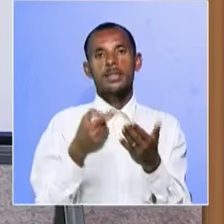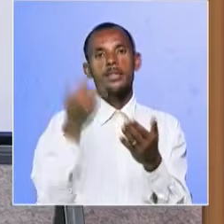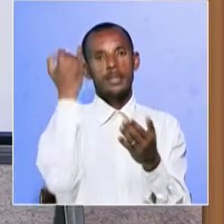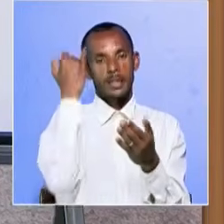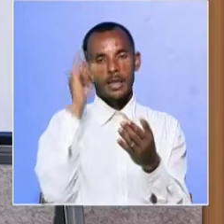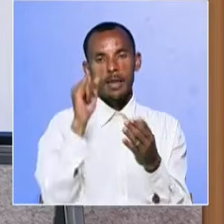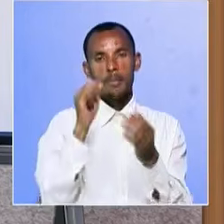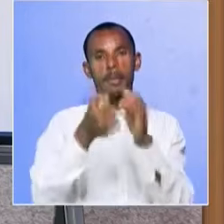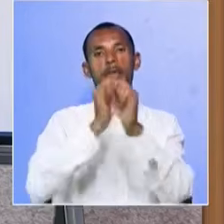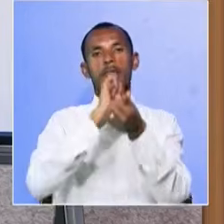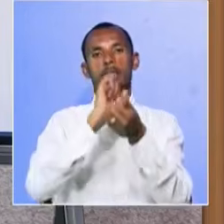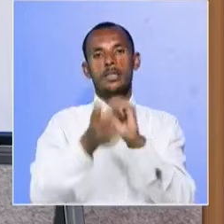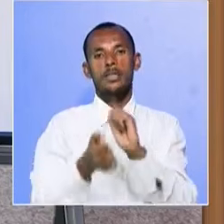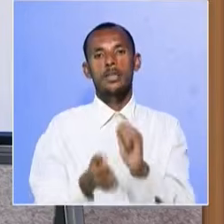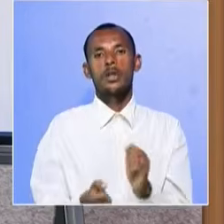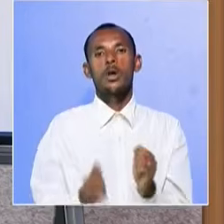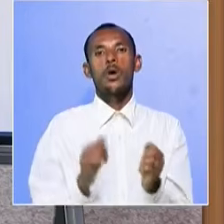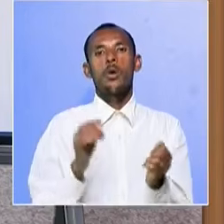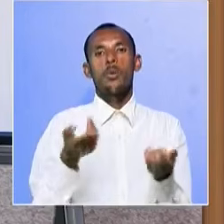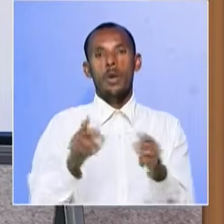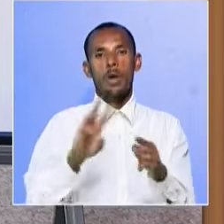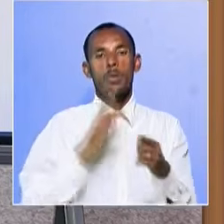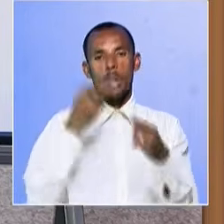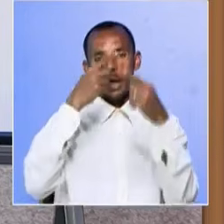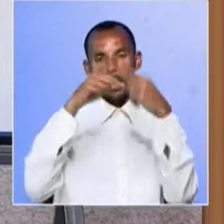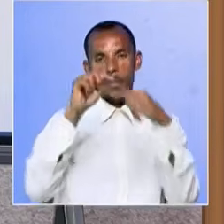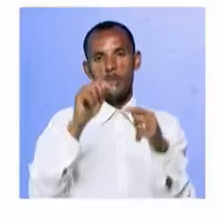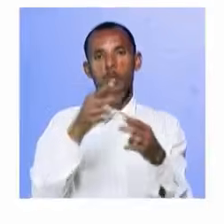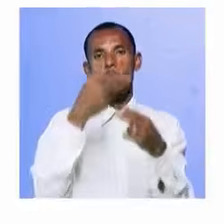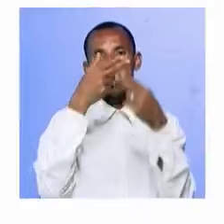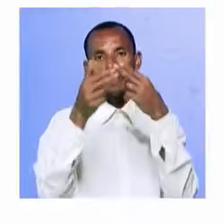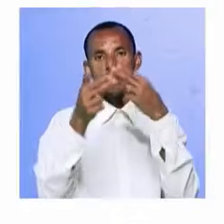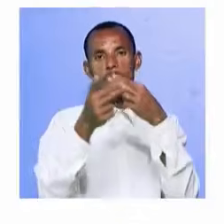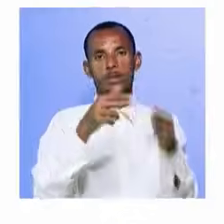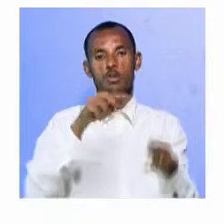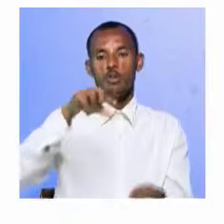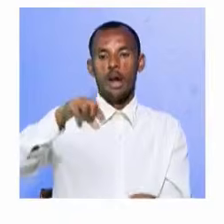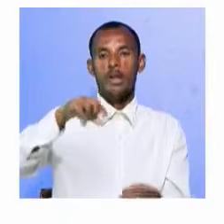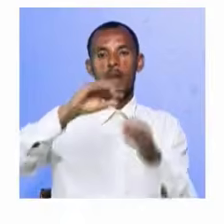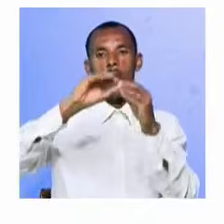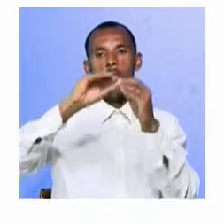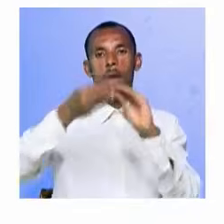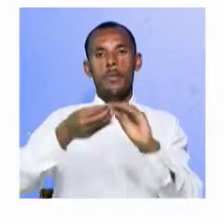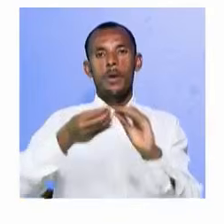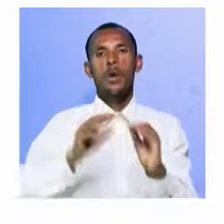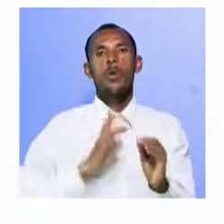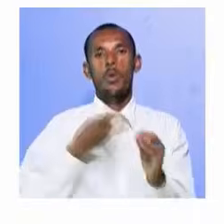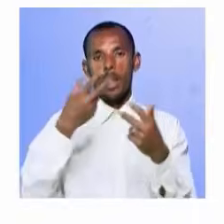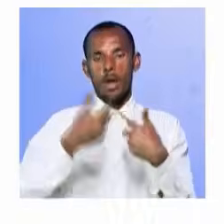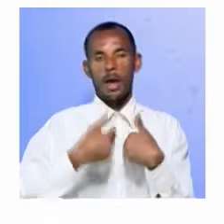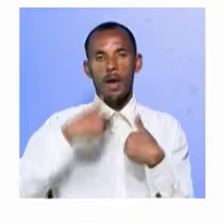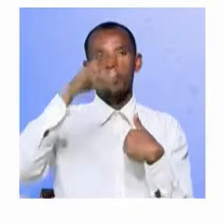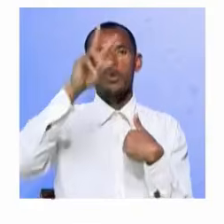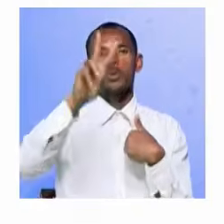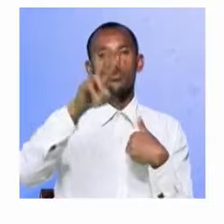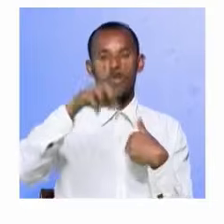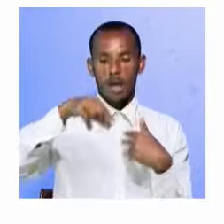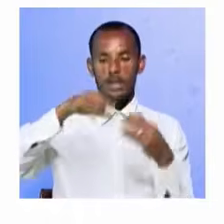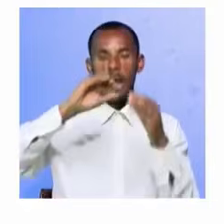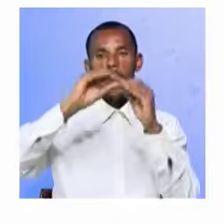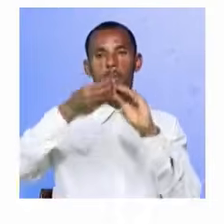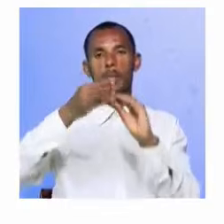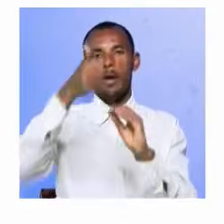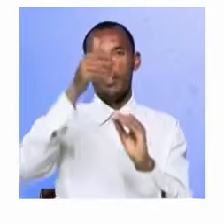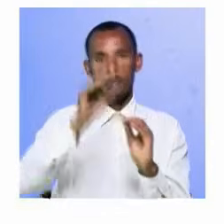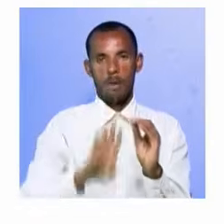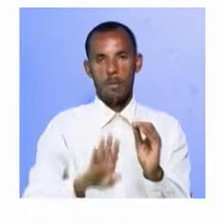So when we come to the multiplication of rational numbers, let's say we have two rational numbers, A over